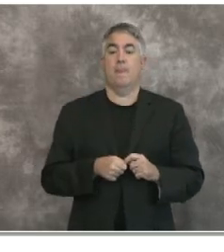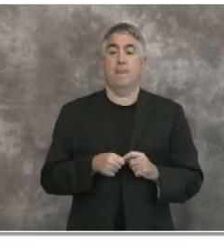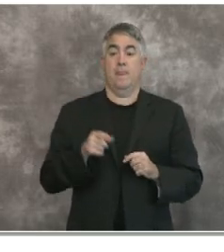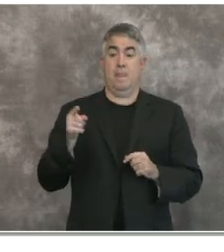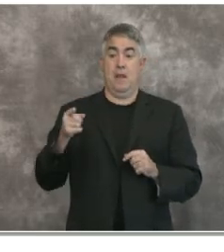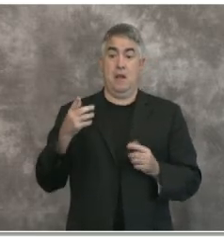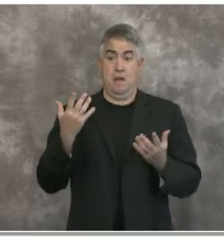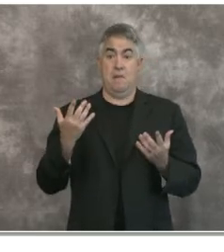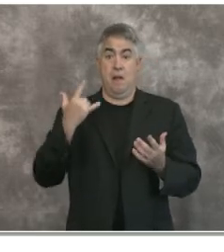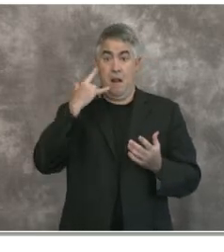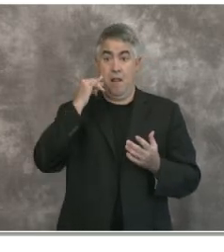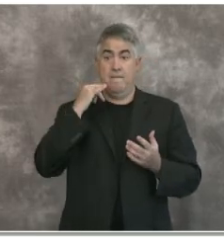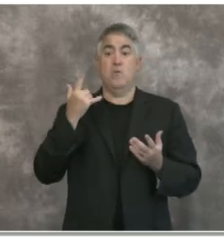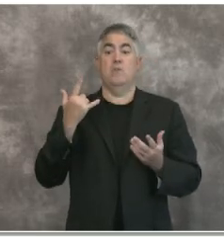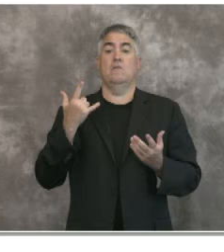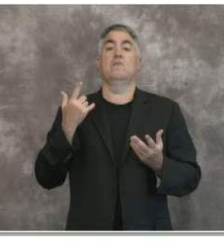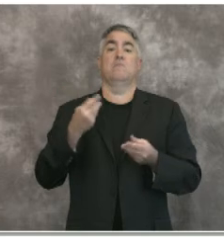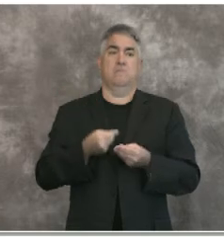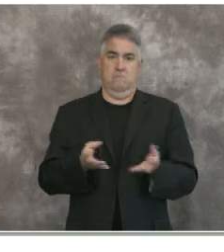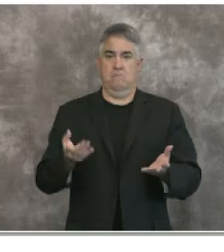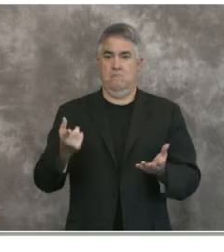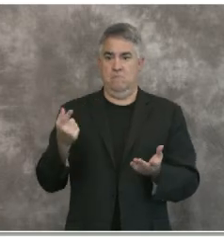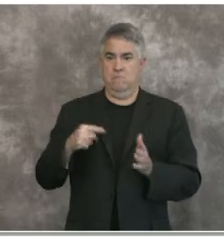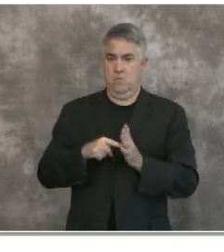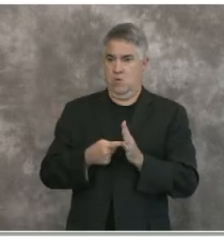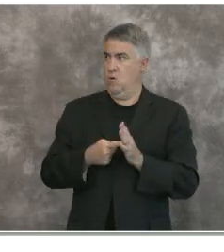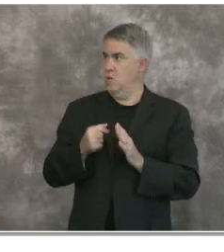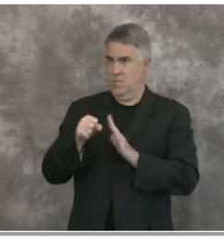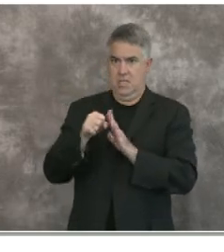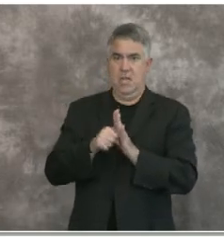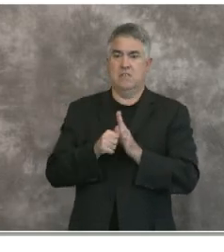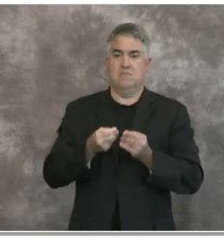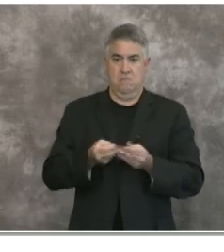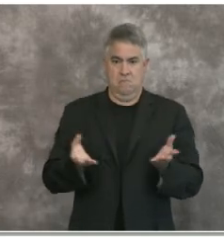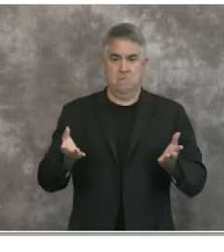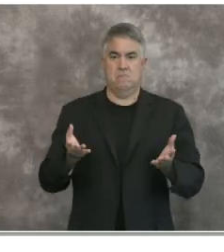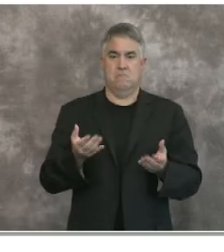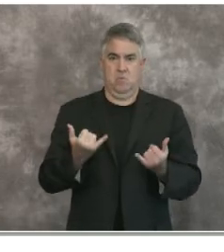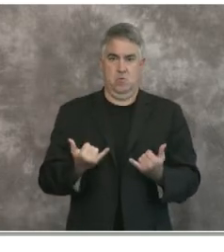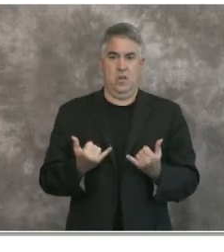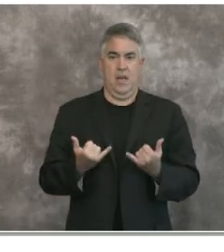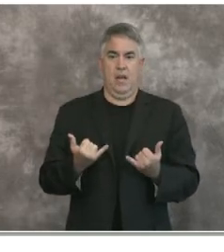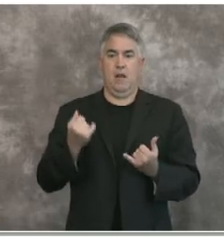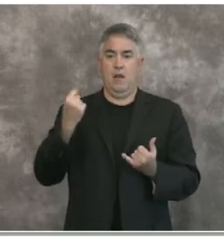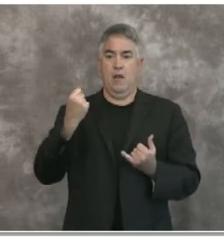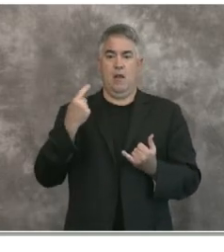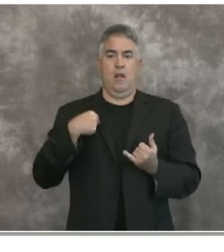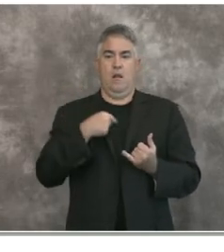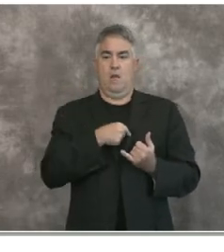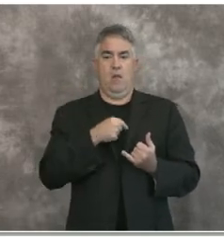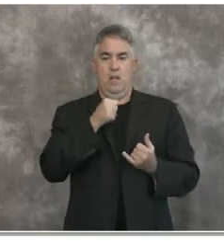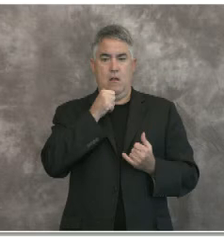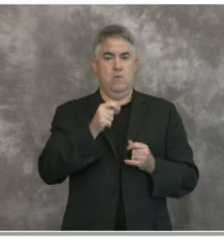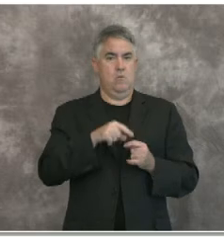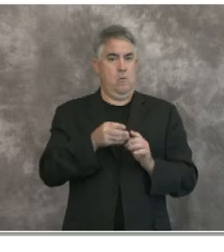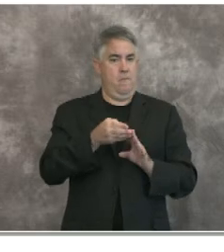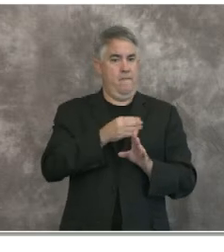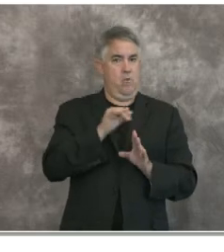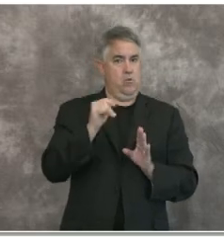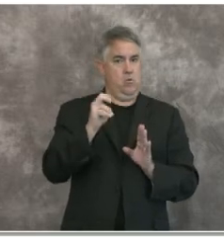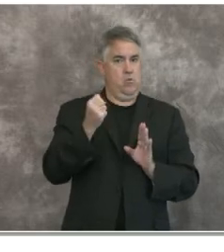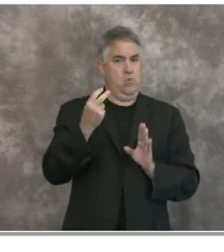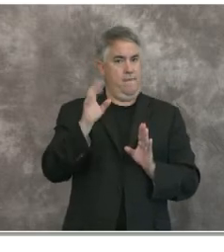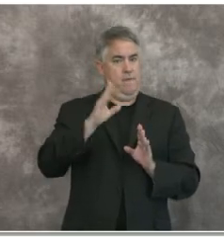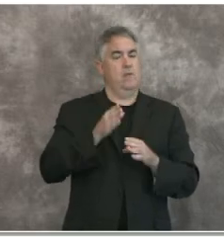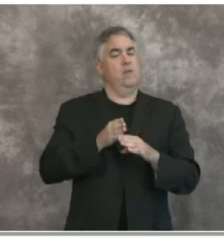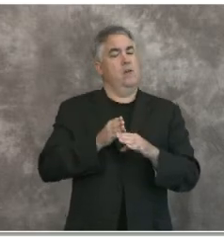today. Again, it would be moving no sooner than June 12th. But that gives these businesses and industries about a week to